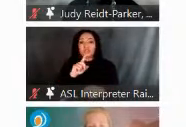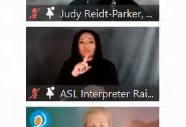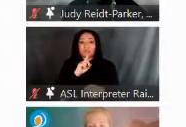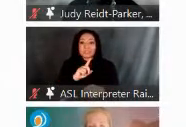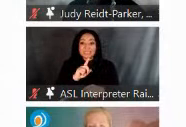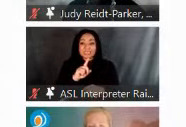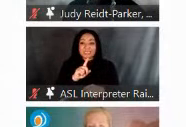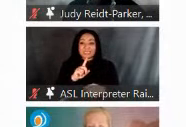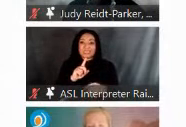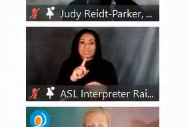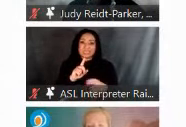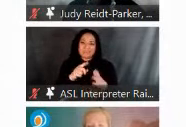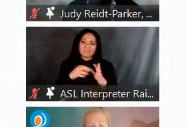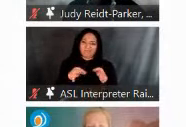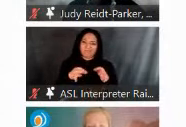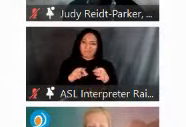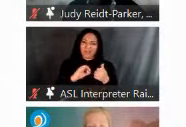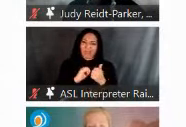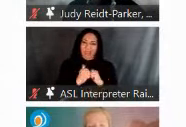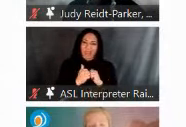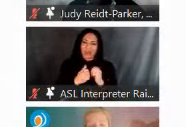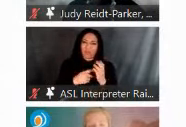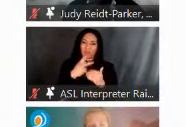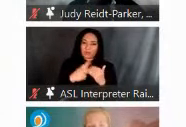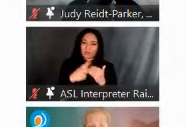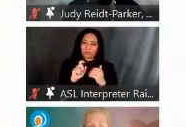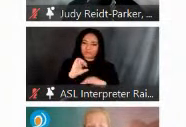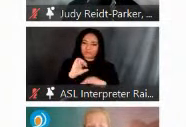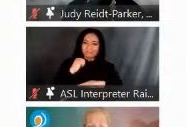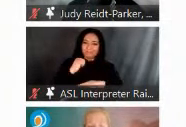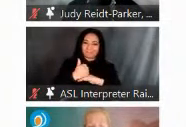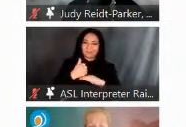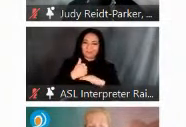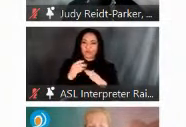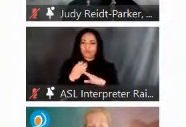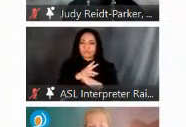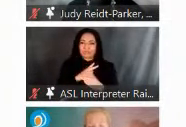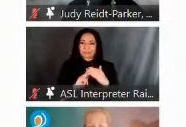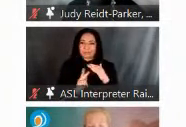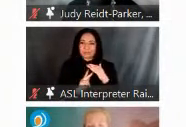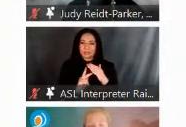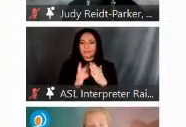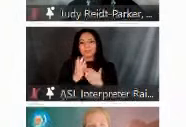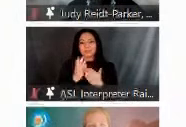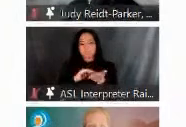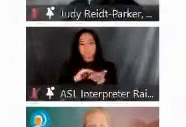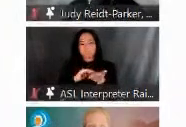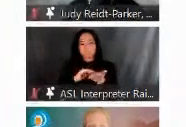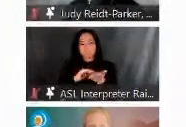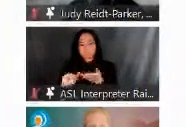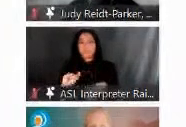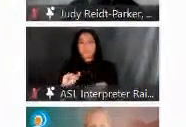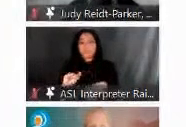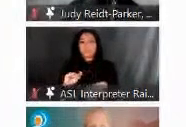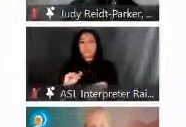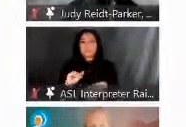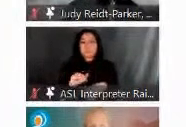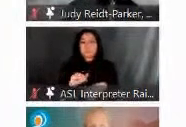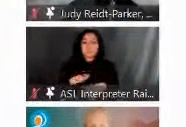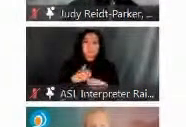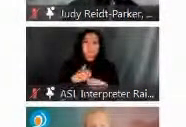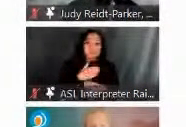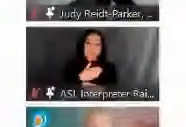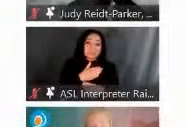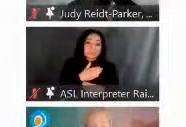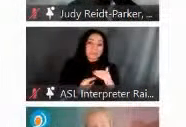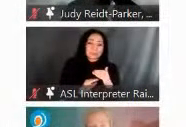exempt. For example, TK and some state preschool serving 4-year-olds on LEA campuses are exempt because they